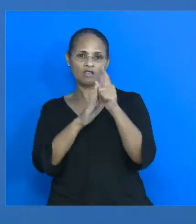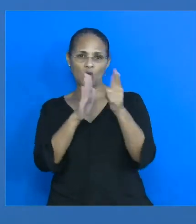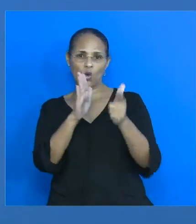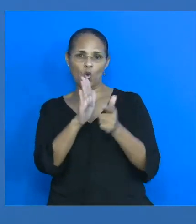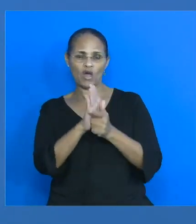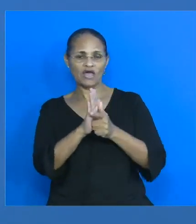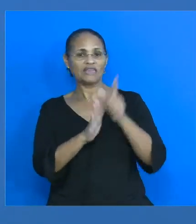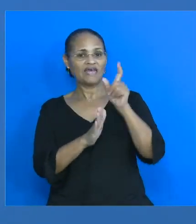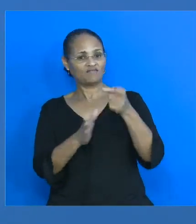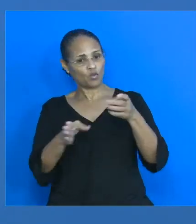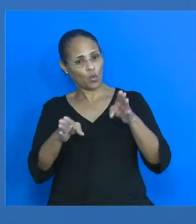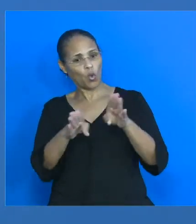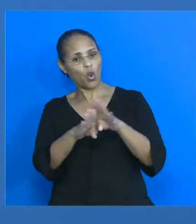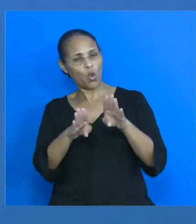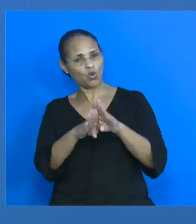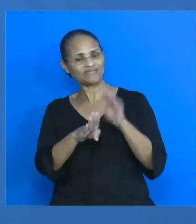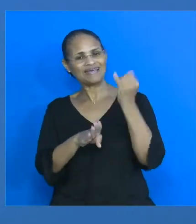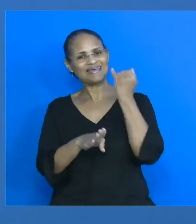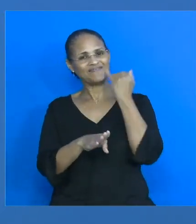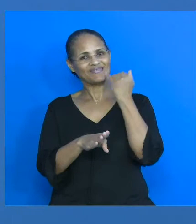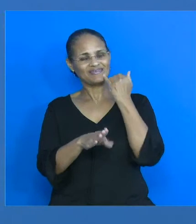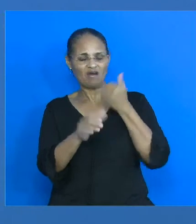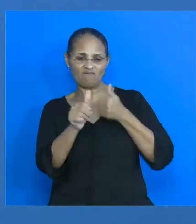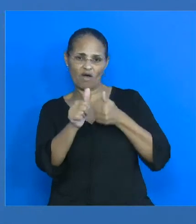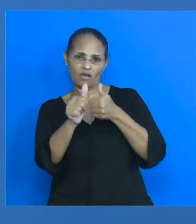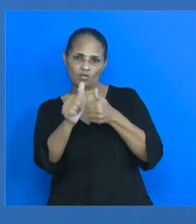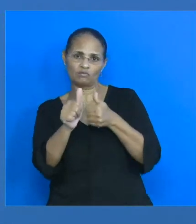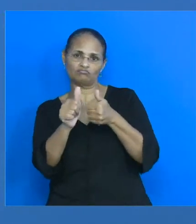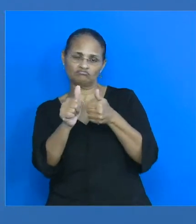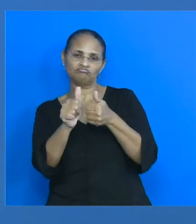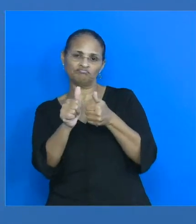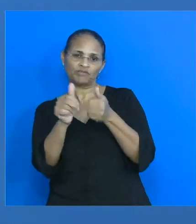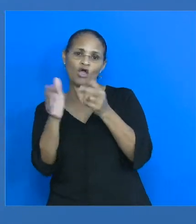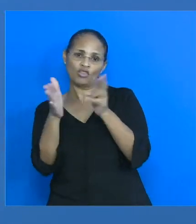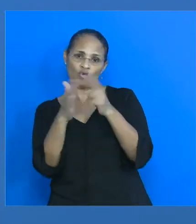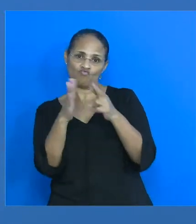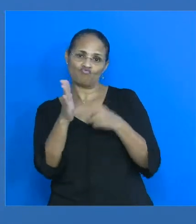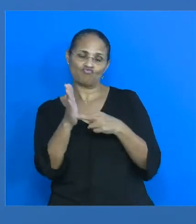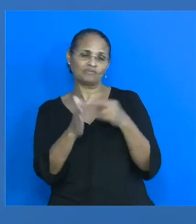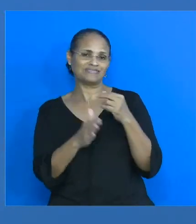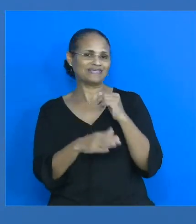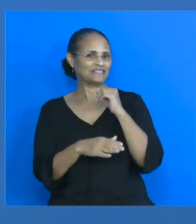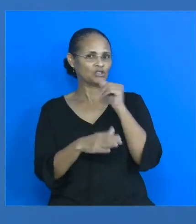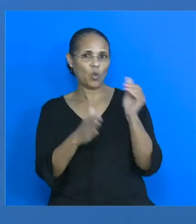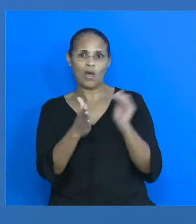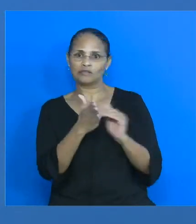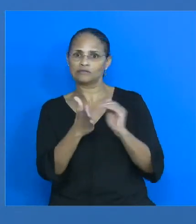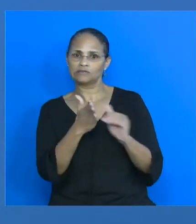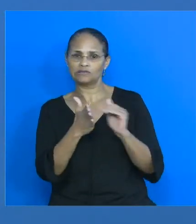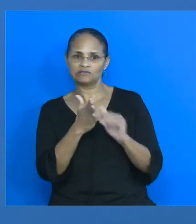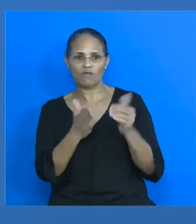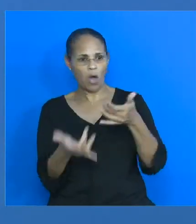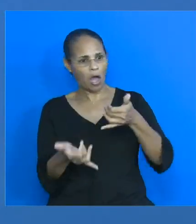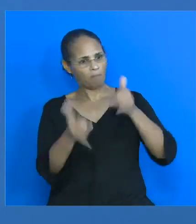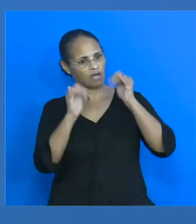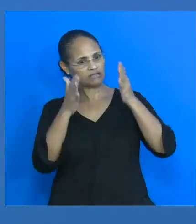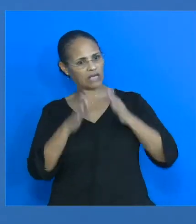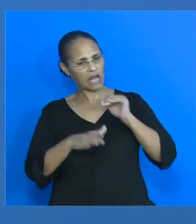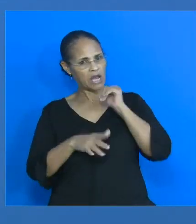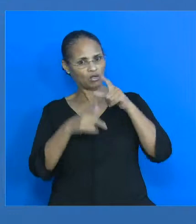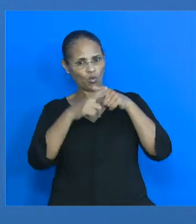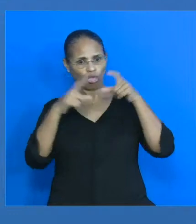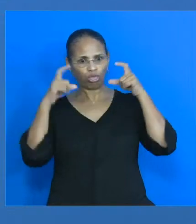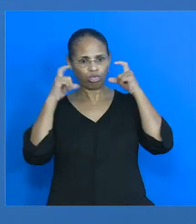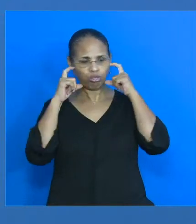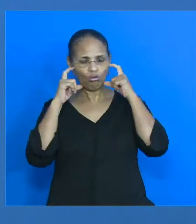close, who are not following the guidelines which have been clearly laid out. There is no excuse for bartenders not wearing a mask. There is no